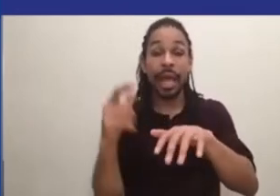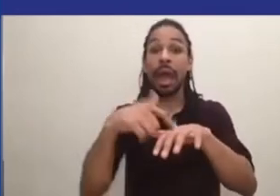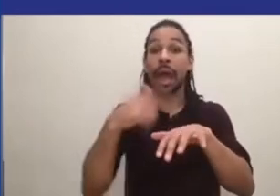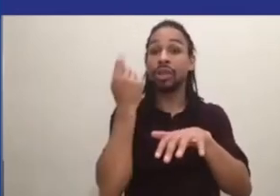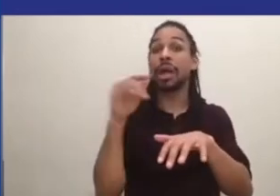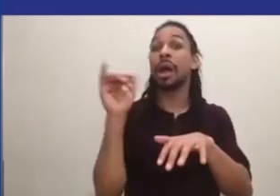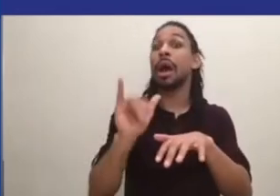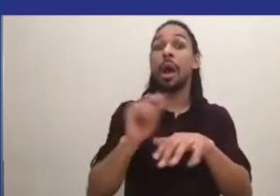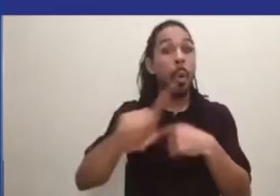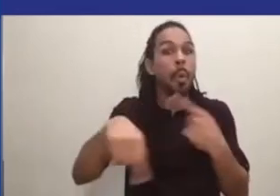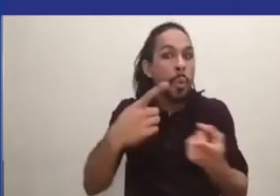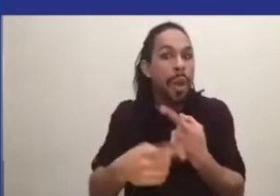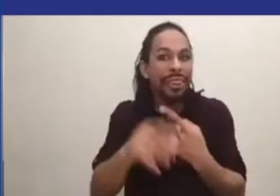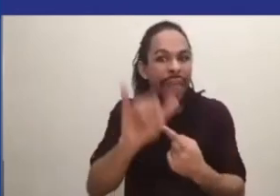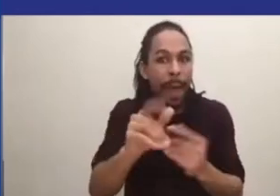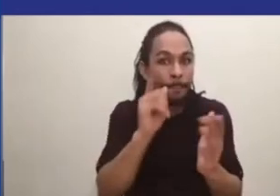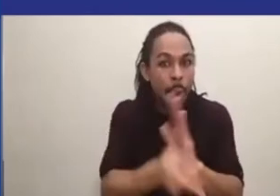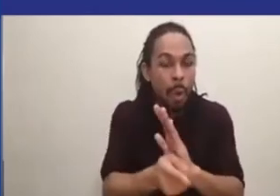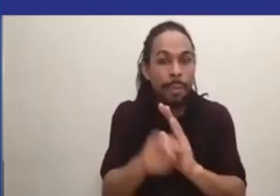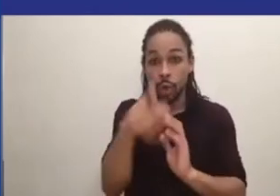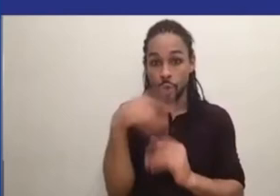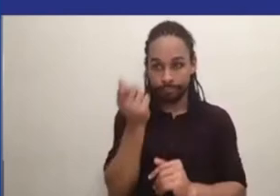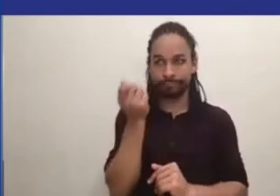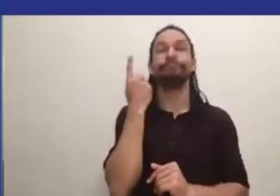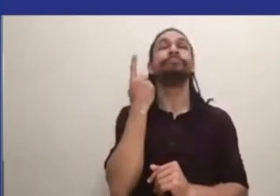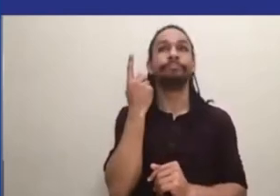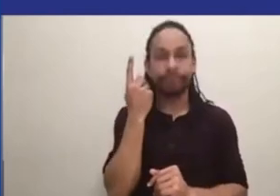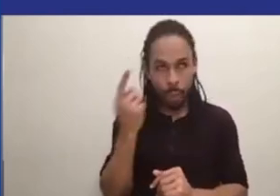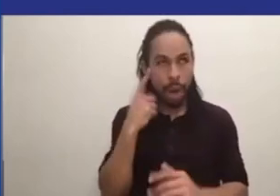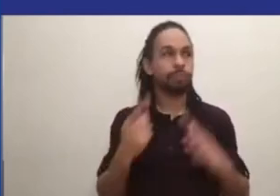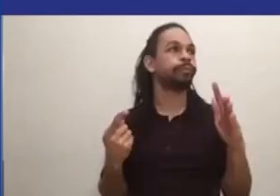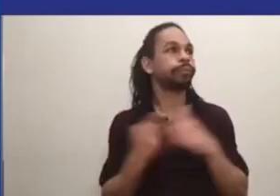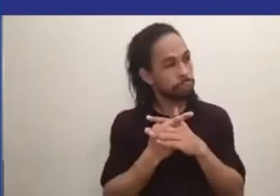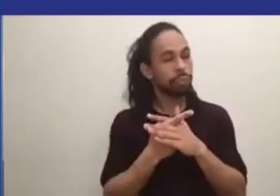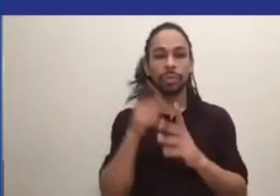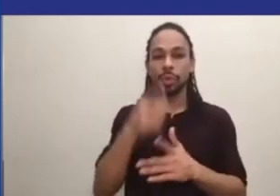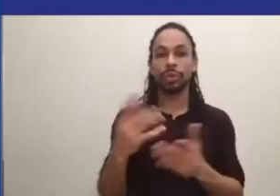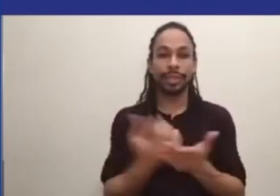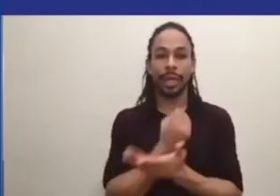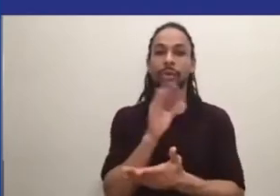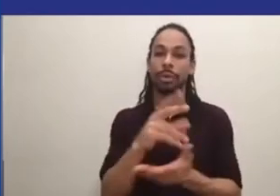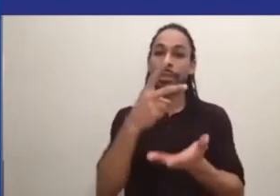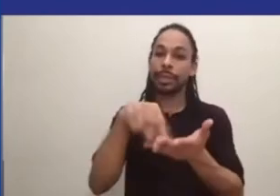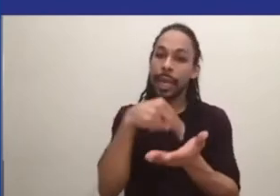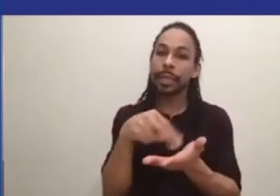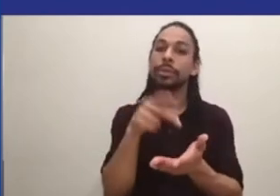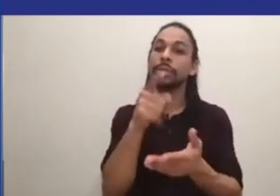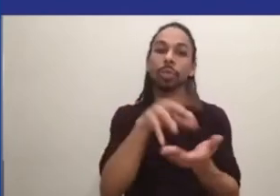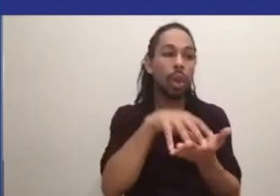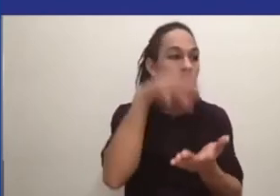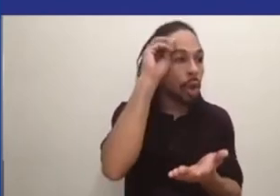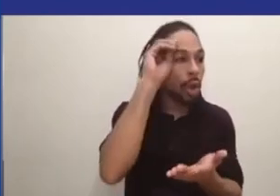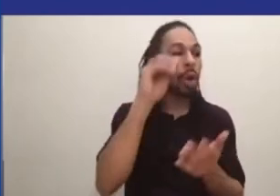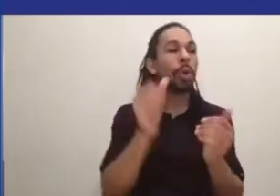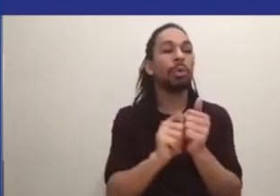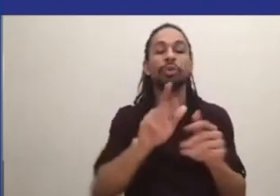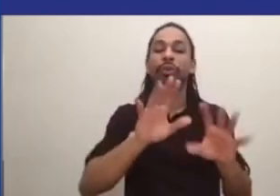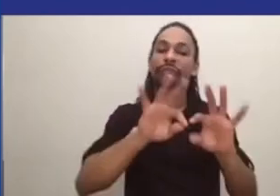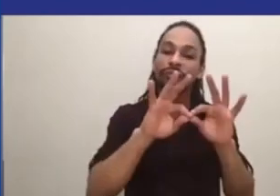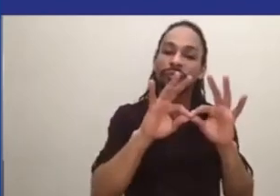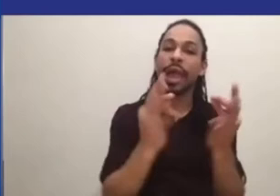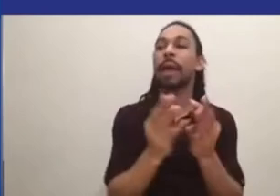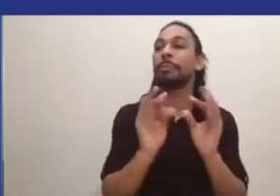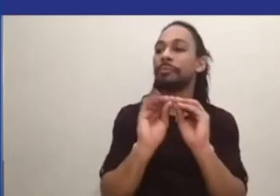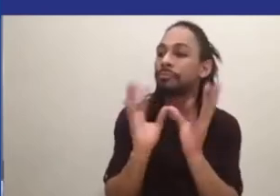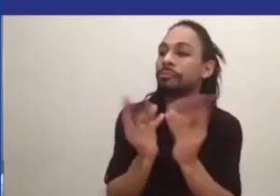knew you were taking your dances that you learned, you know, in your house from your family, with your friends, the things that you made